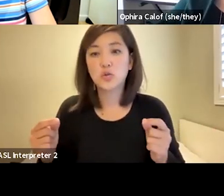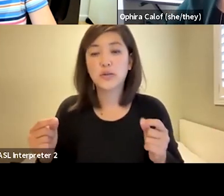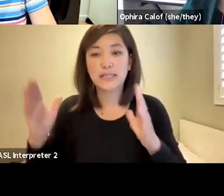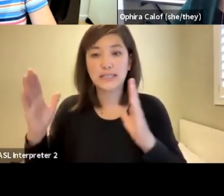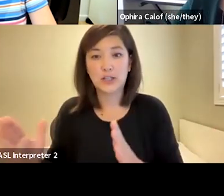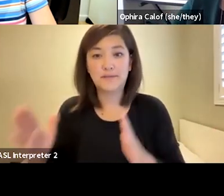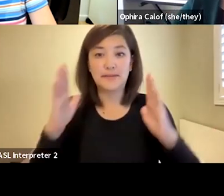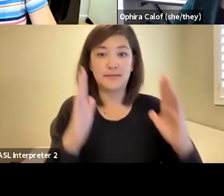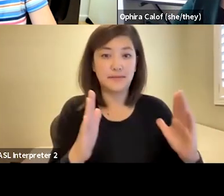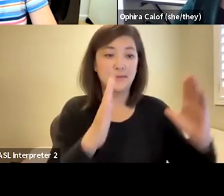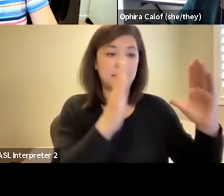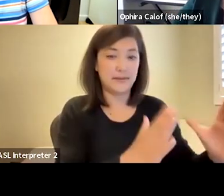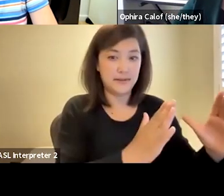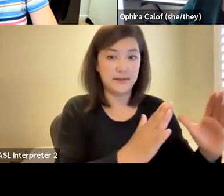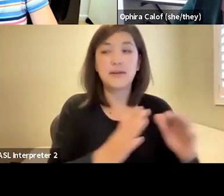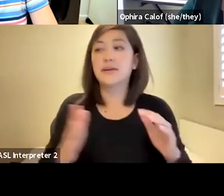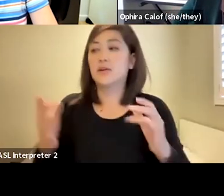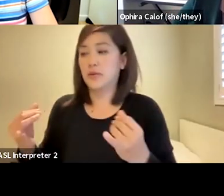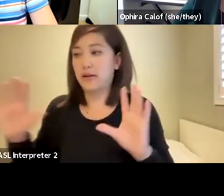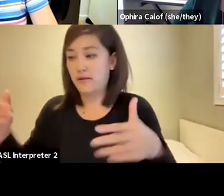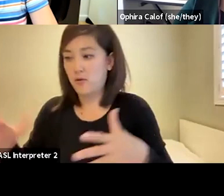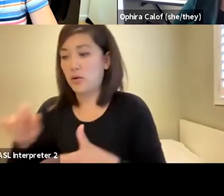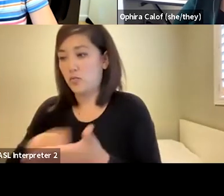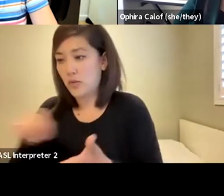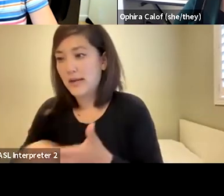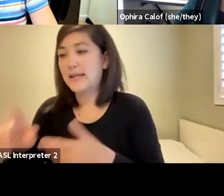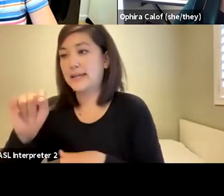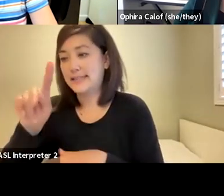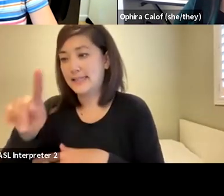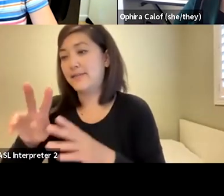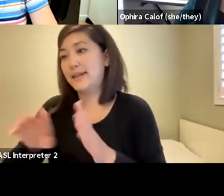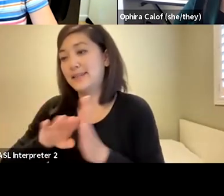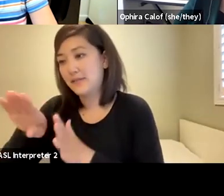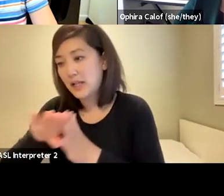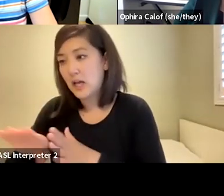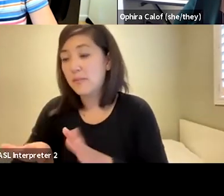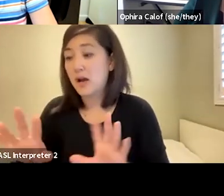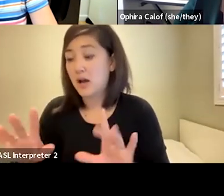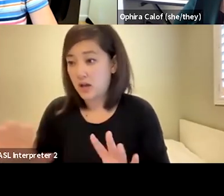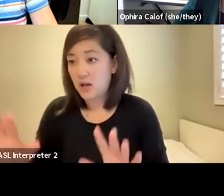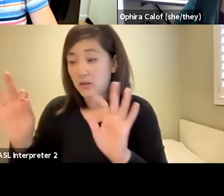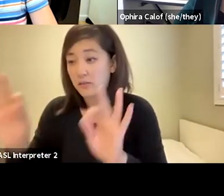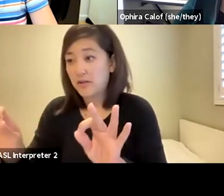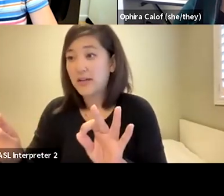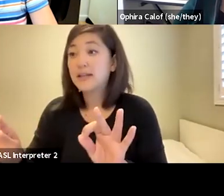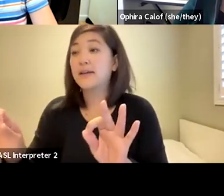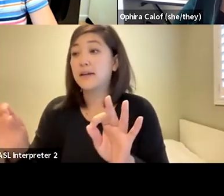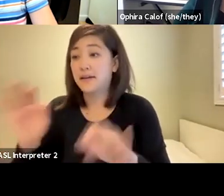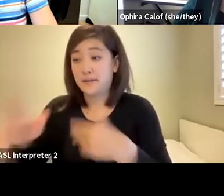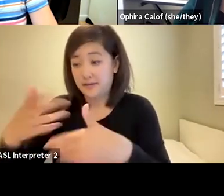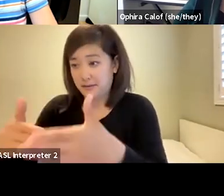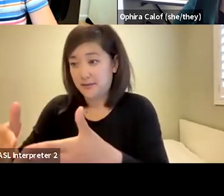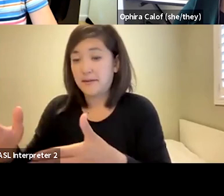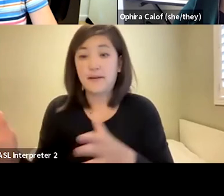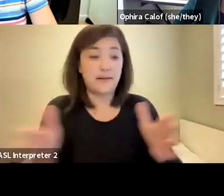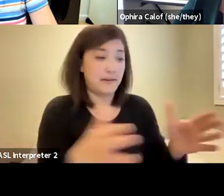leaning more towards, like, the writing and TV creating and the show running. And once those things get off the ground, maybe I can lean back to the acting. I think